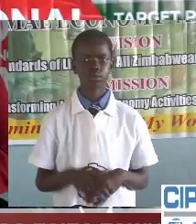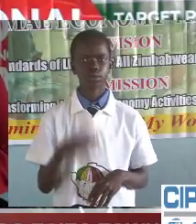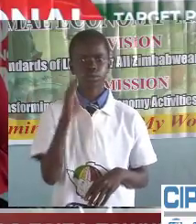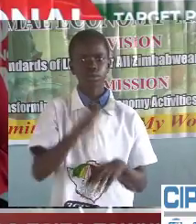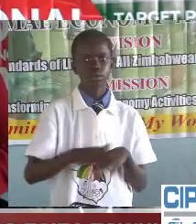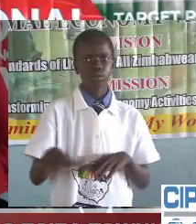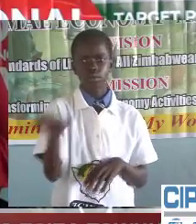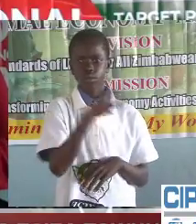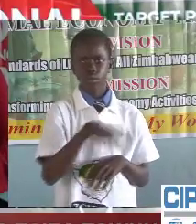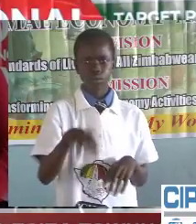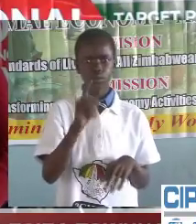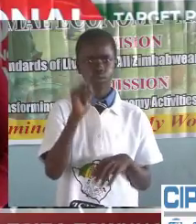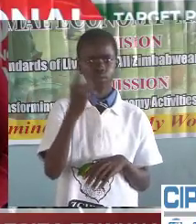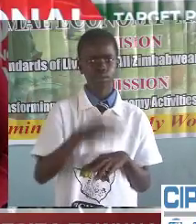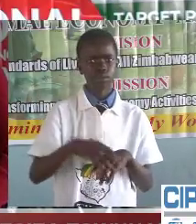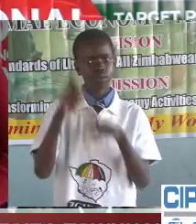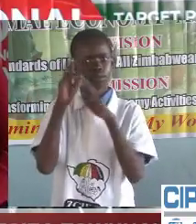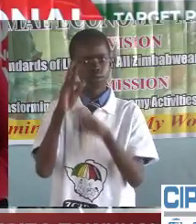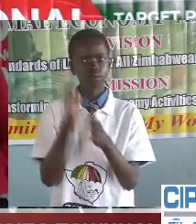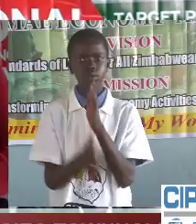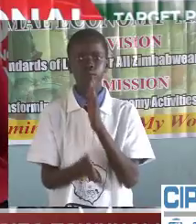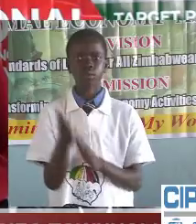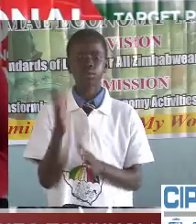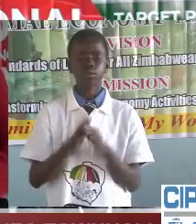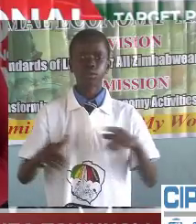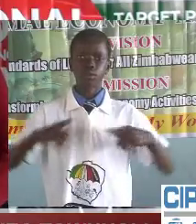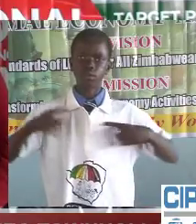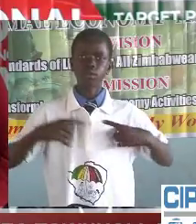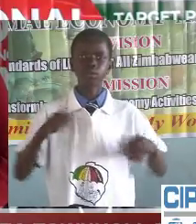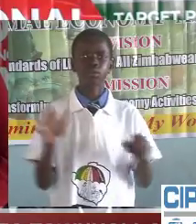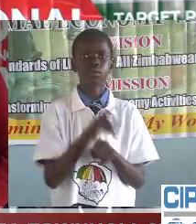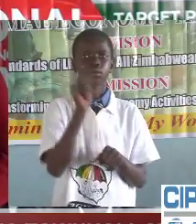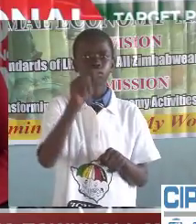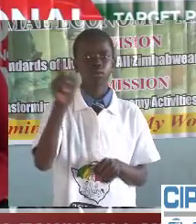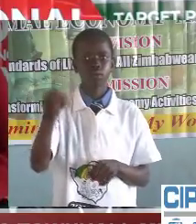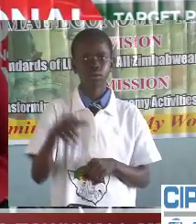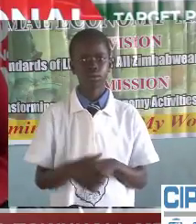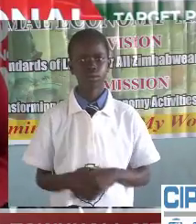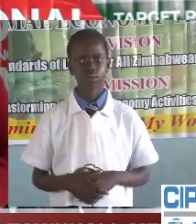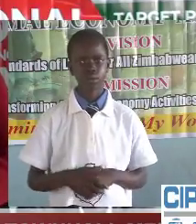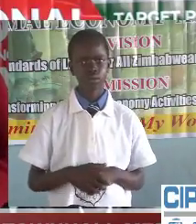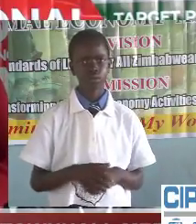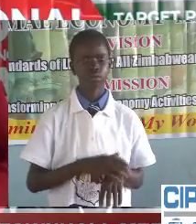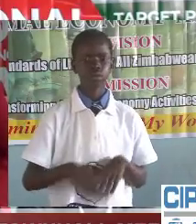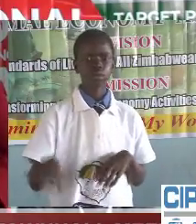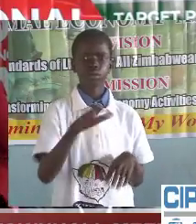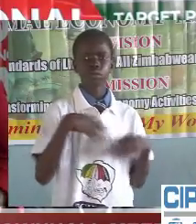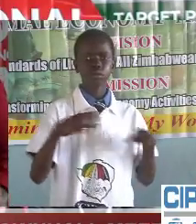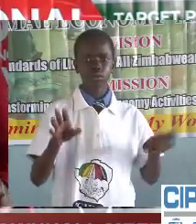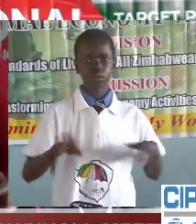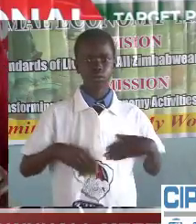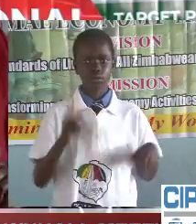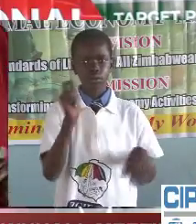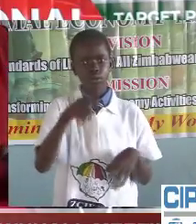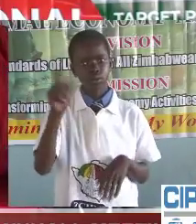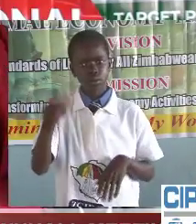sama elections uyabiza irally akhulume yedwa, inkulumo yakhe engaphendulwa